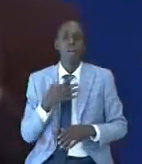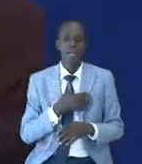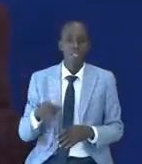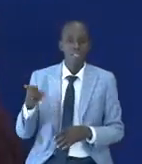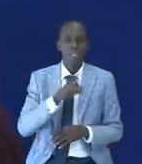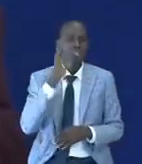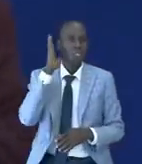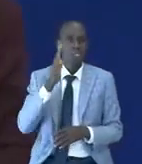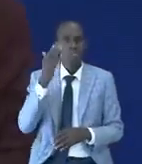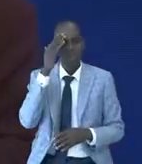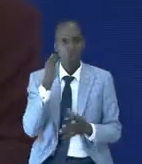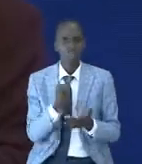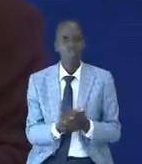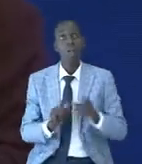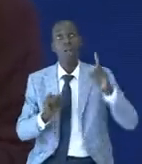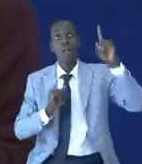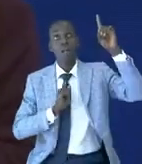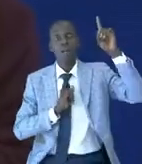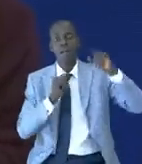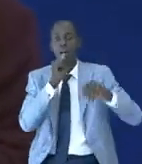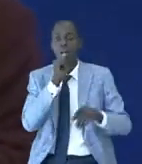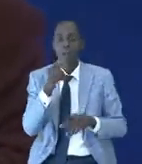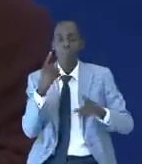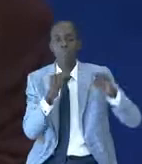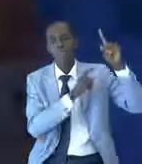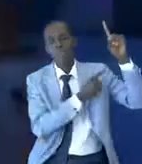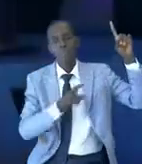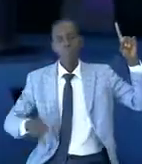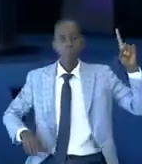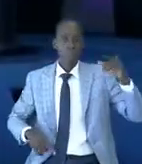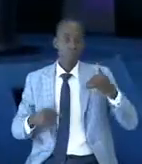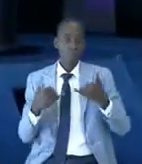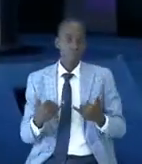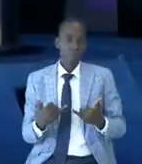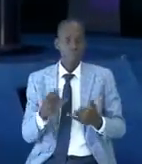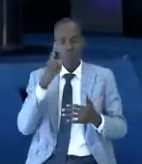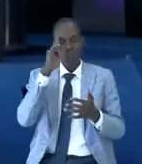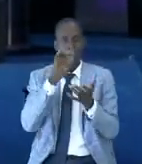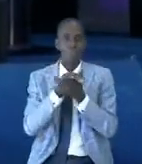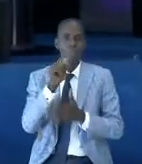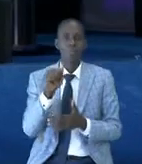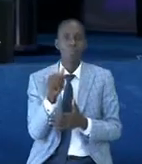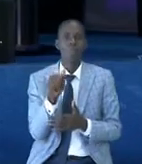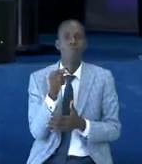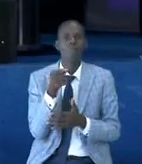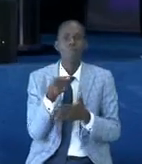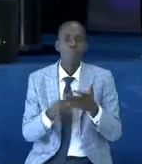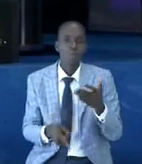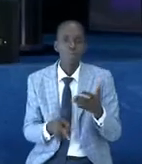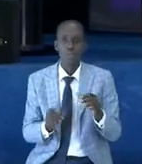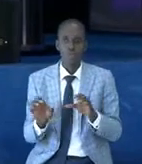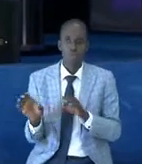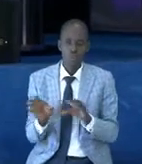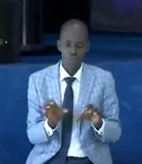shall know that I am the Lord. Now, believe. What do